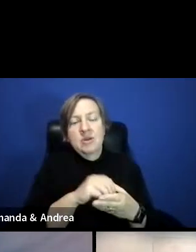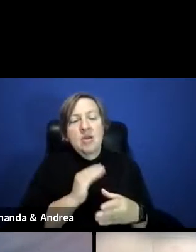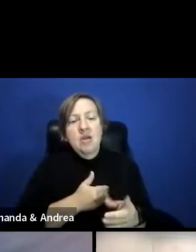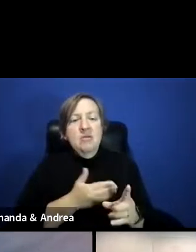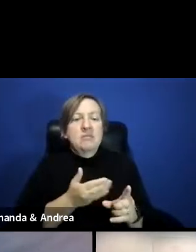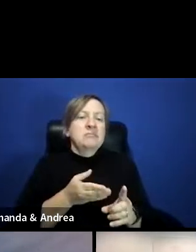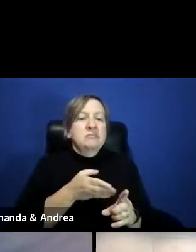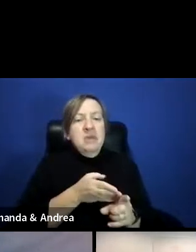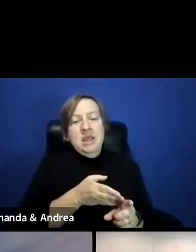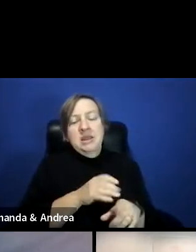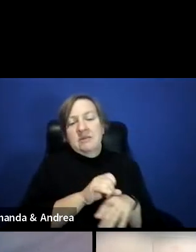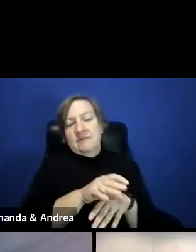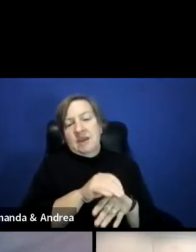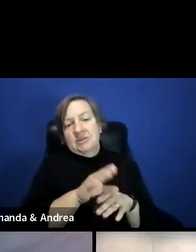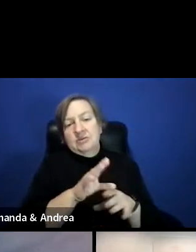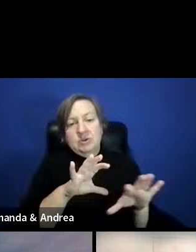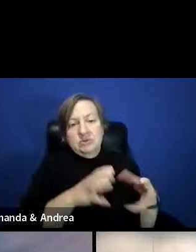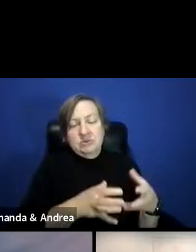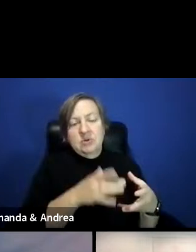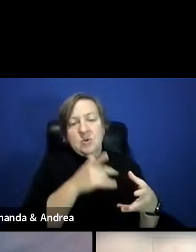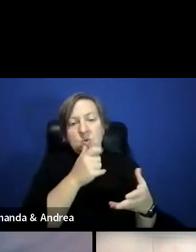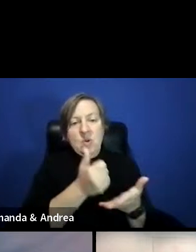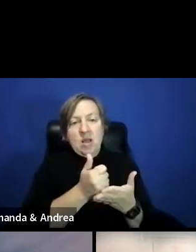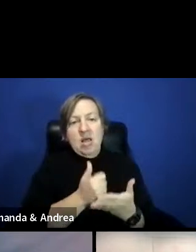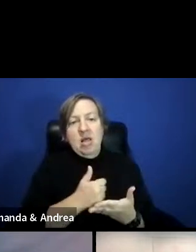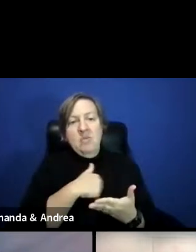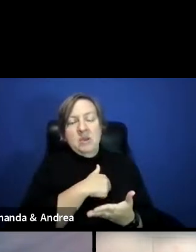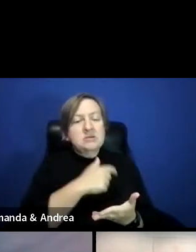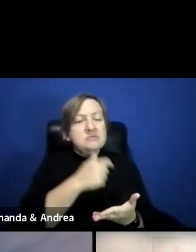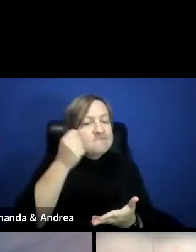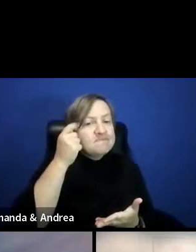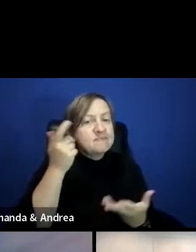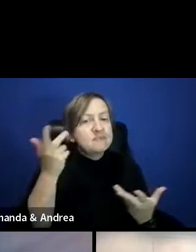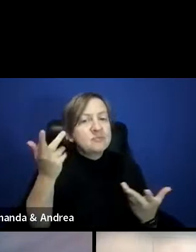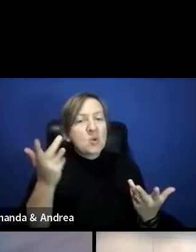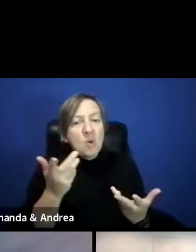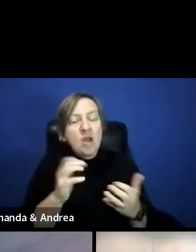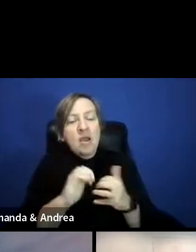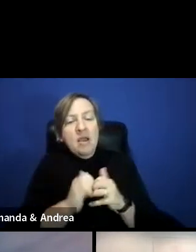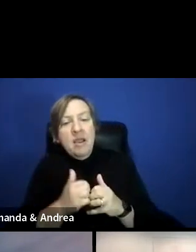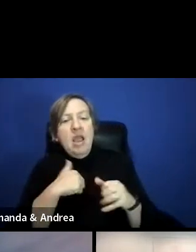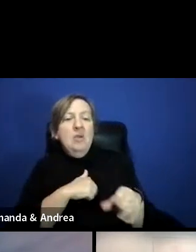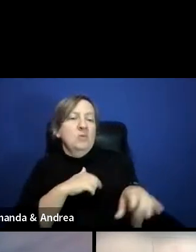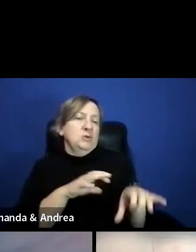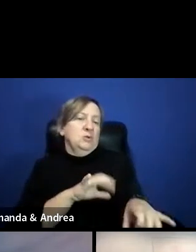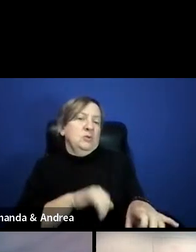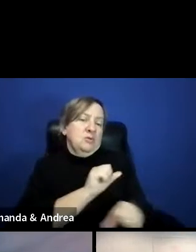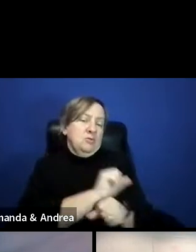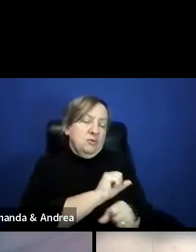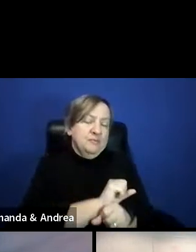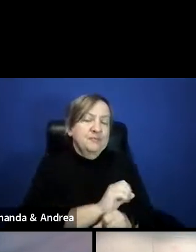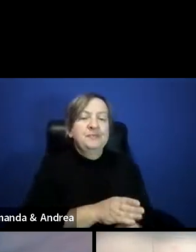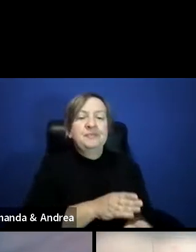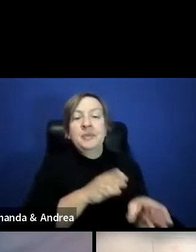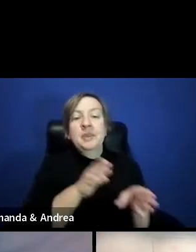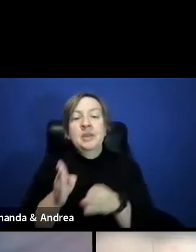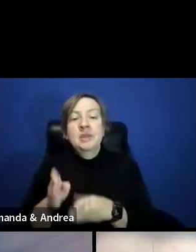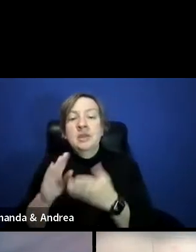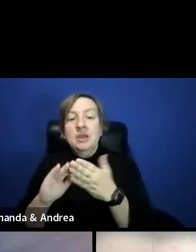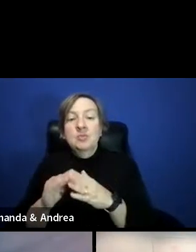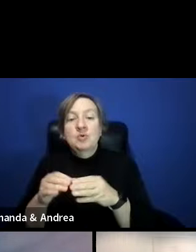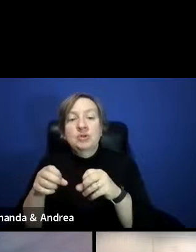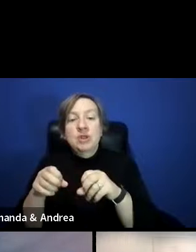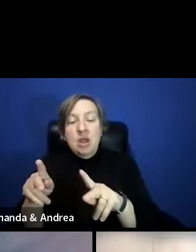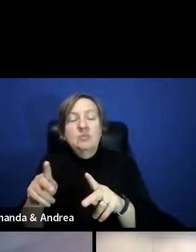body in informing how and what we're doing as part of our work. We also have a Community Opportunity